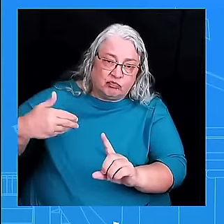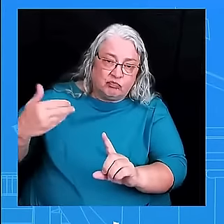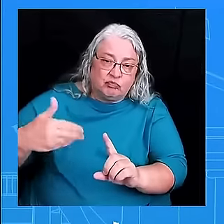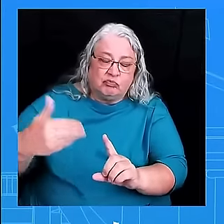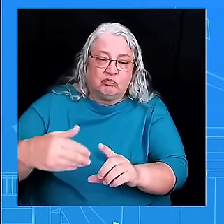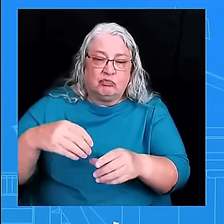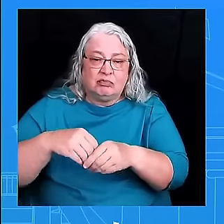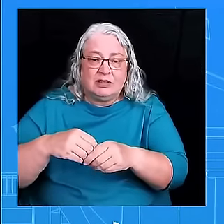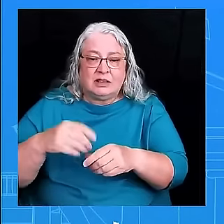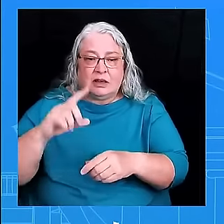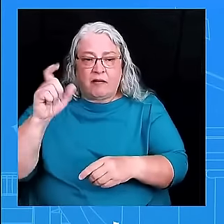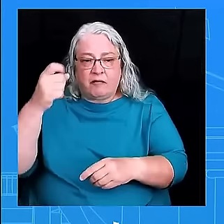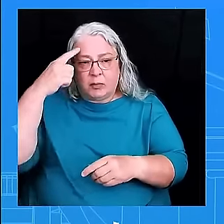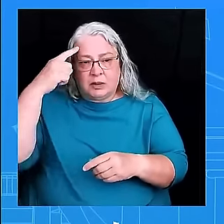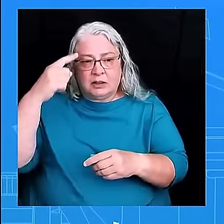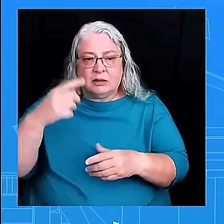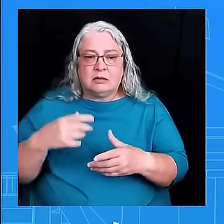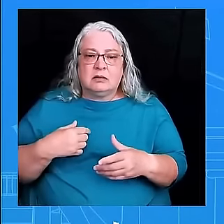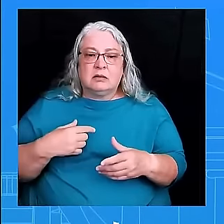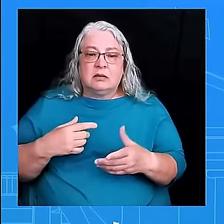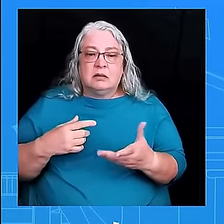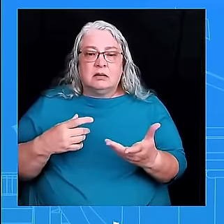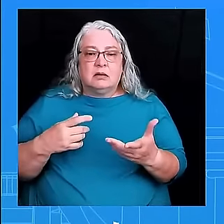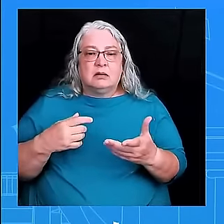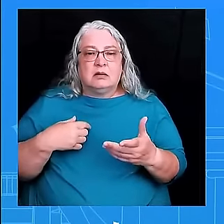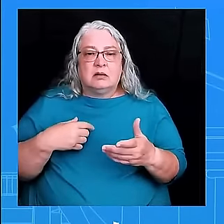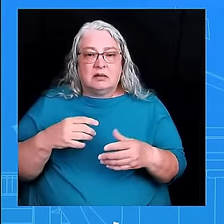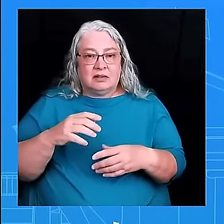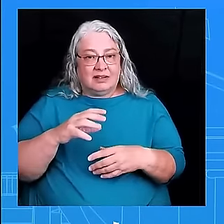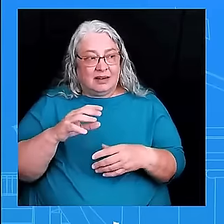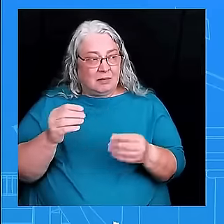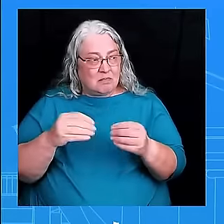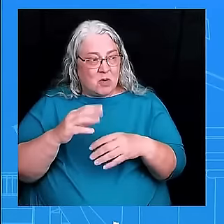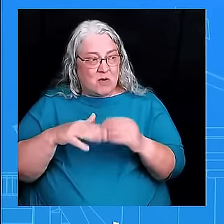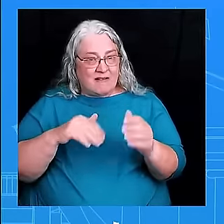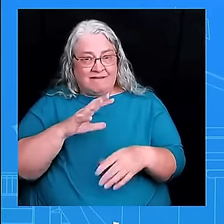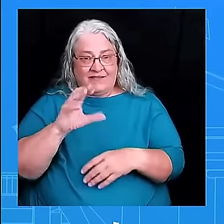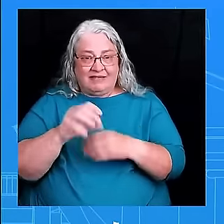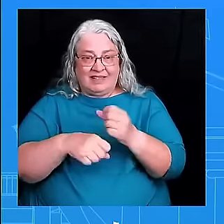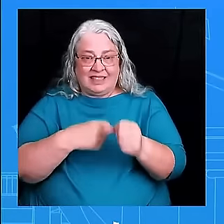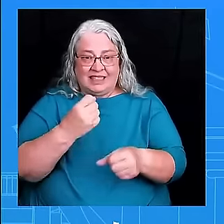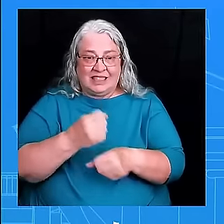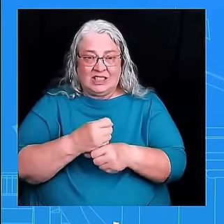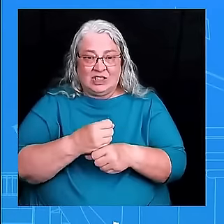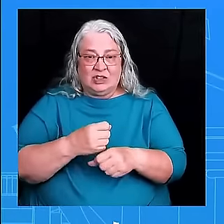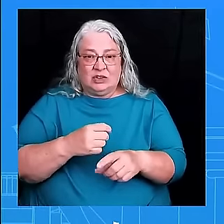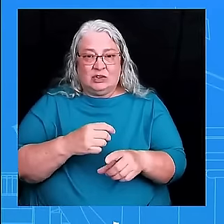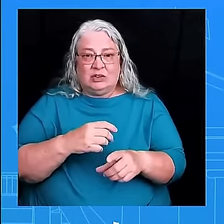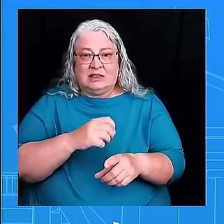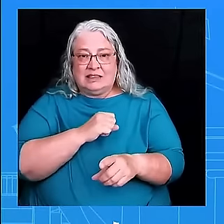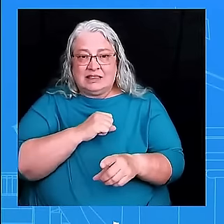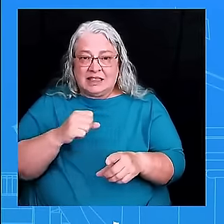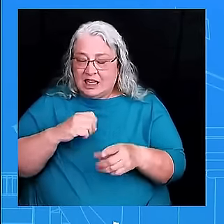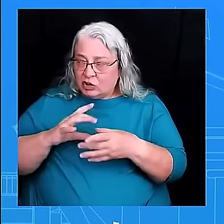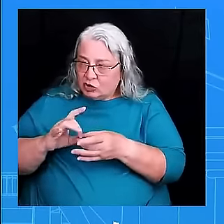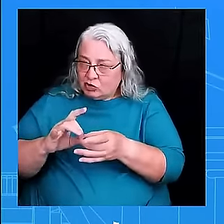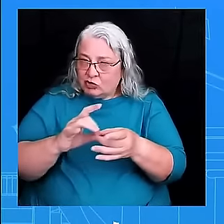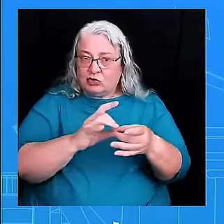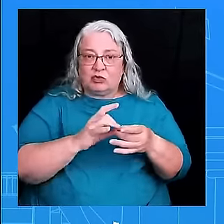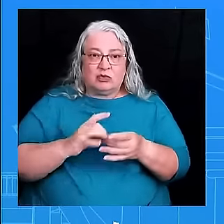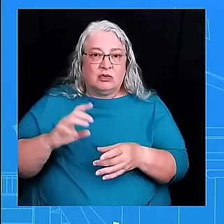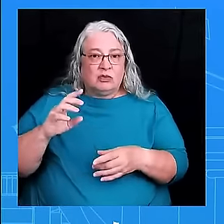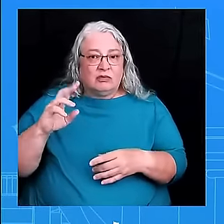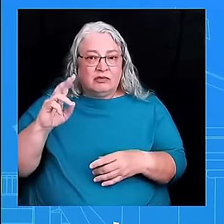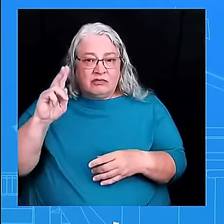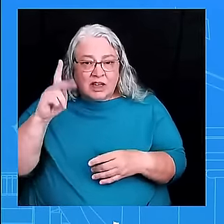understanding of the world and the relationships with these leaders that he has had, he's been able to build back up our partnership with allies, right,